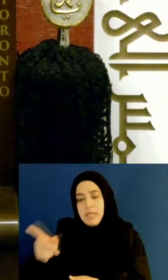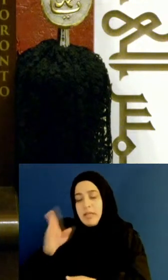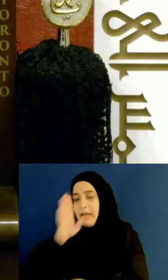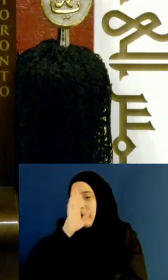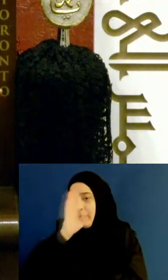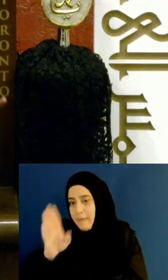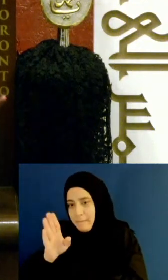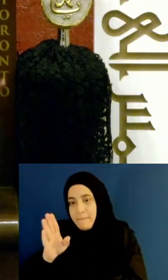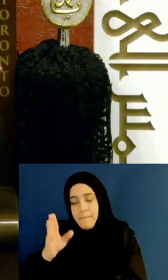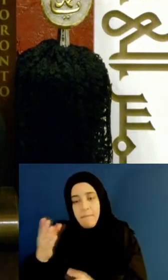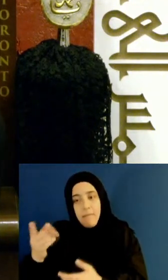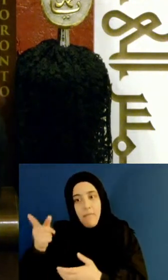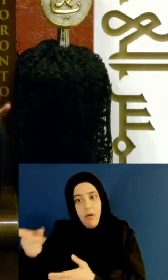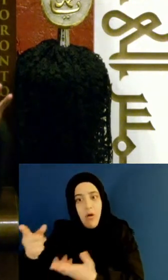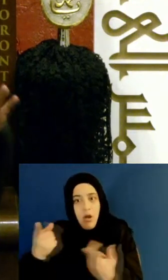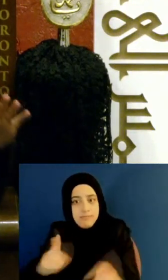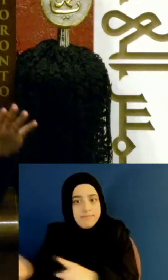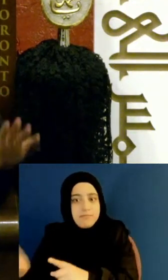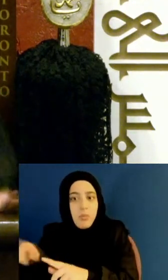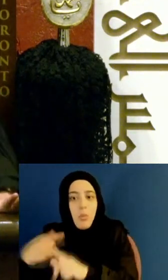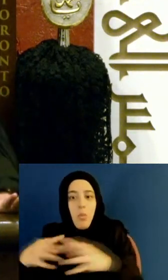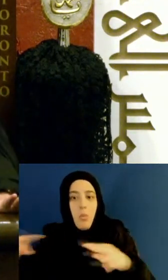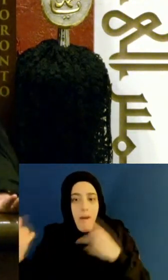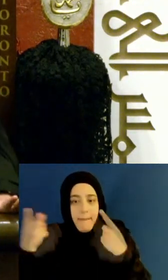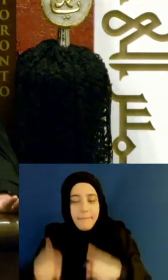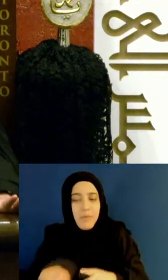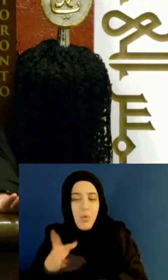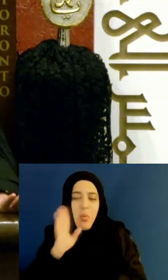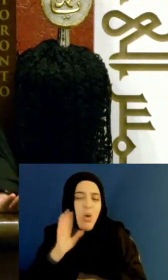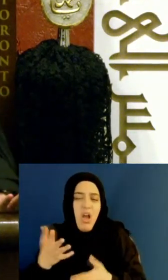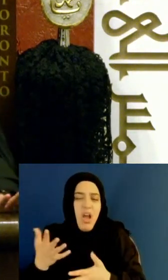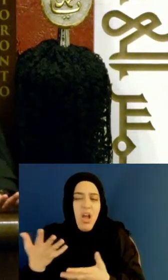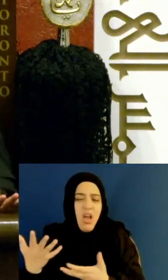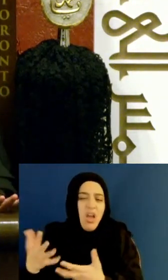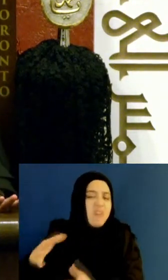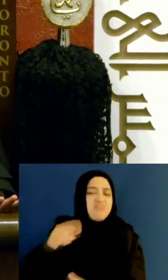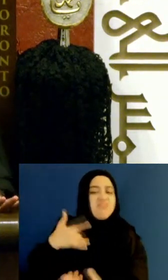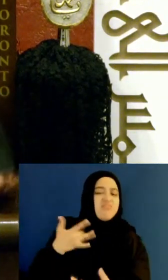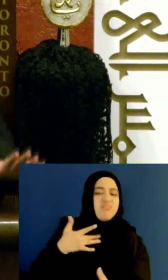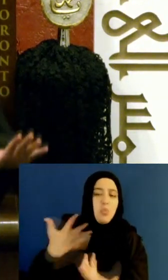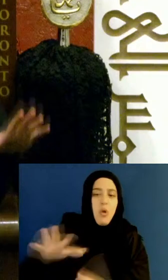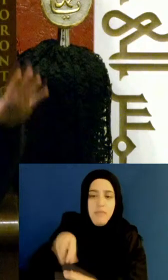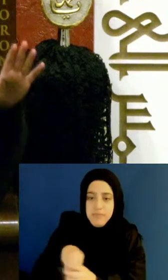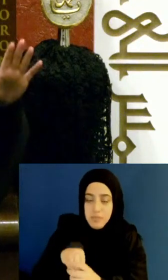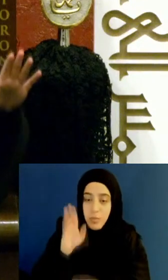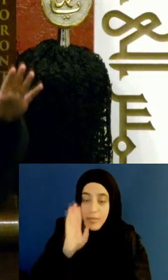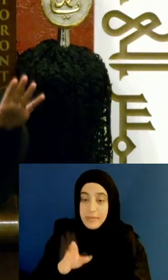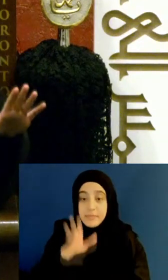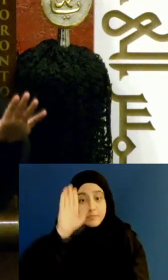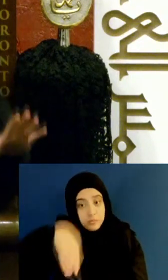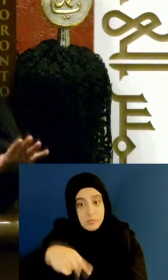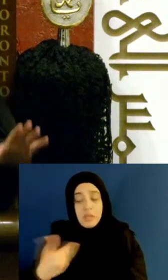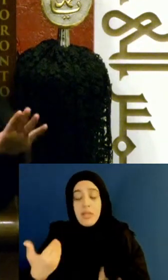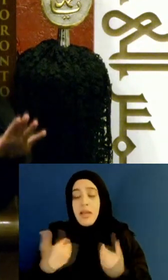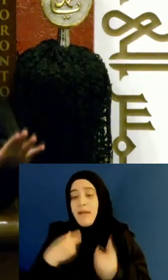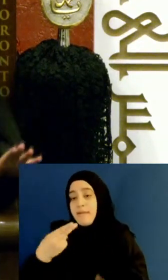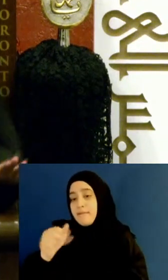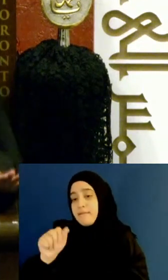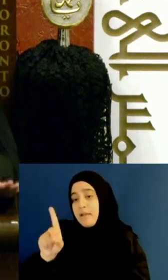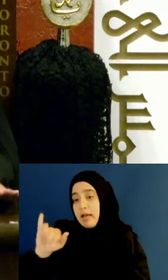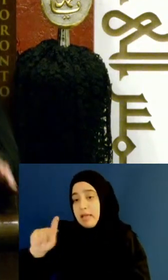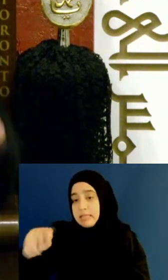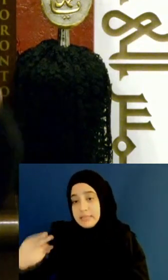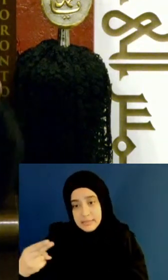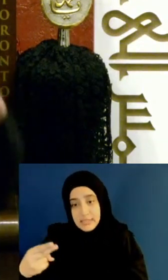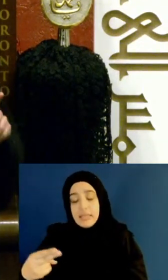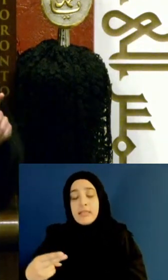our texts, hadith from Ahlul Bayt, hadith that is mu'tabar, that Imam al-Hujjah